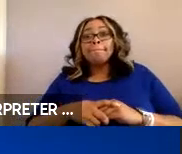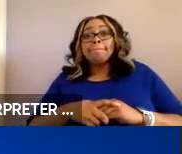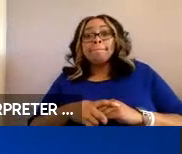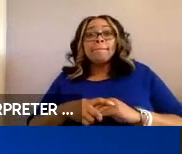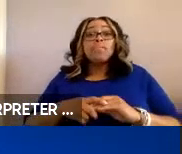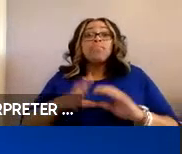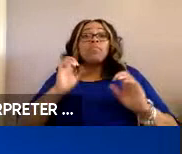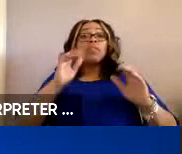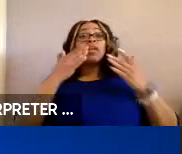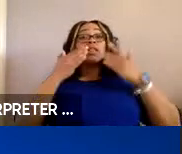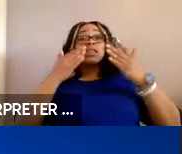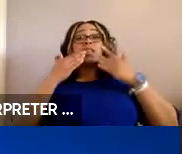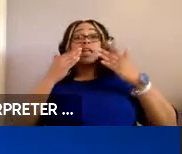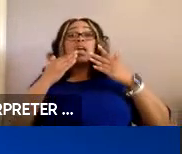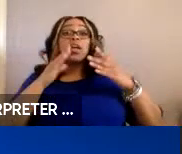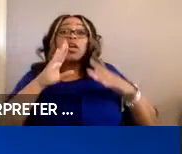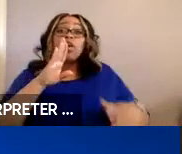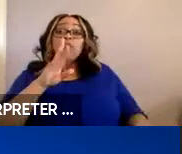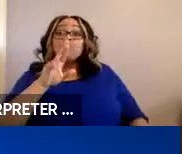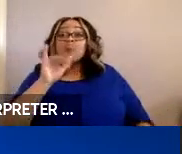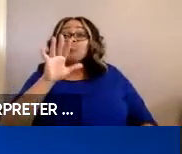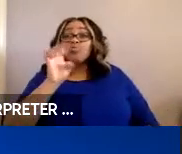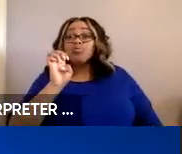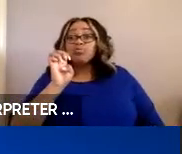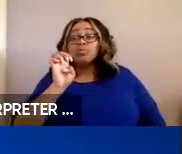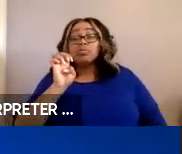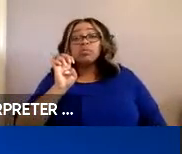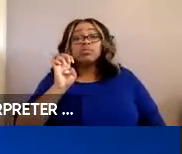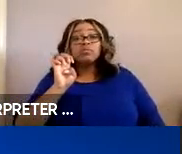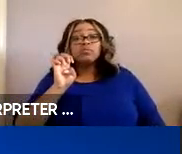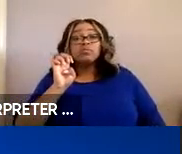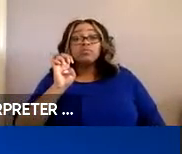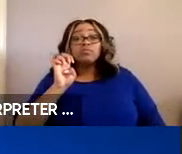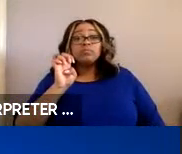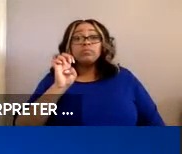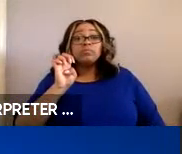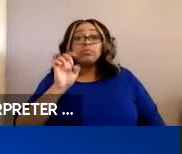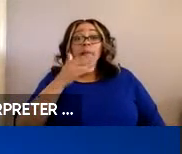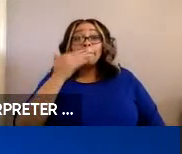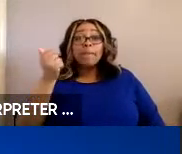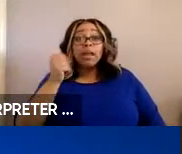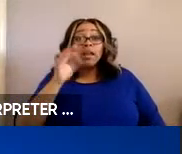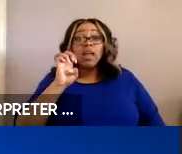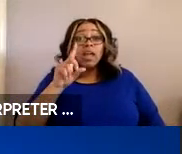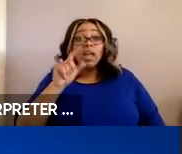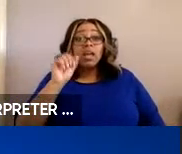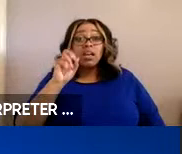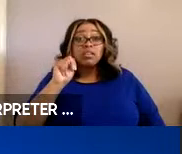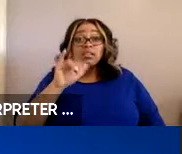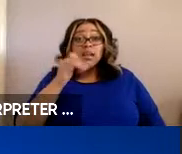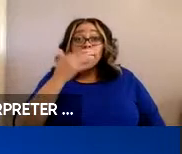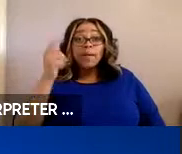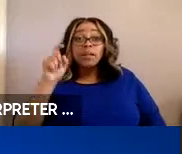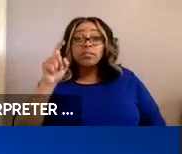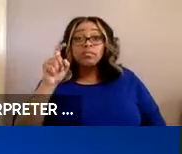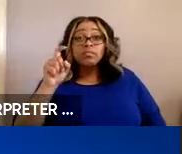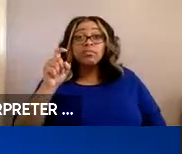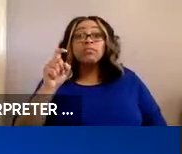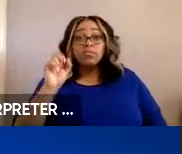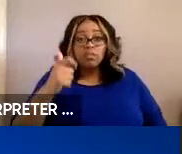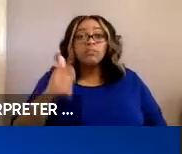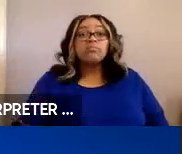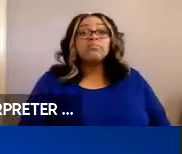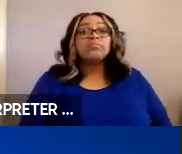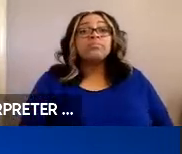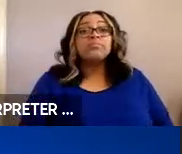Okay, thank you very much, Bruce. And we will move on to our next presenter, Dr. Robin